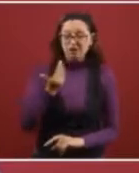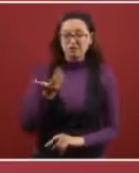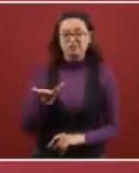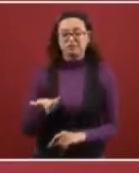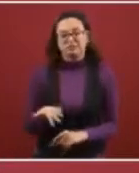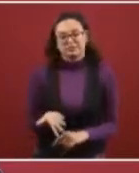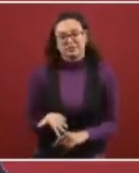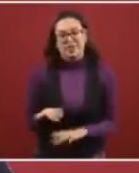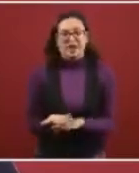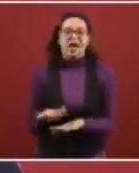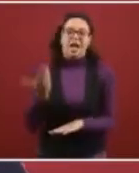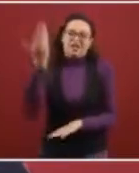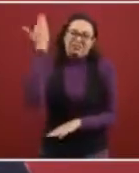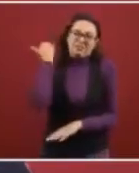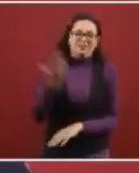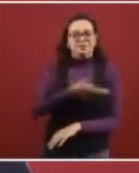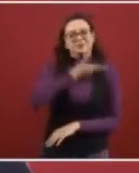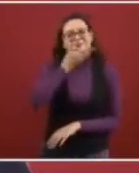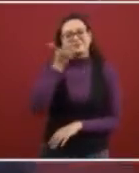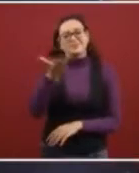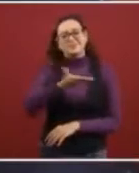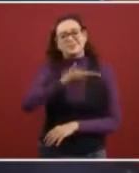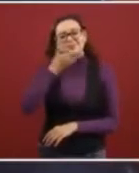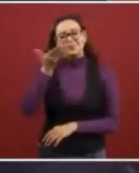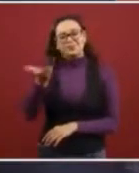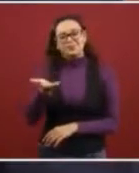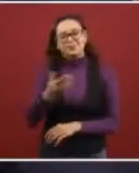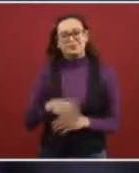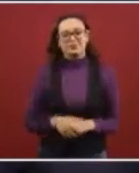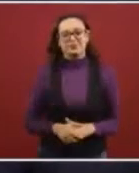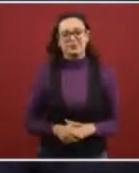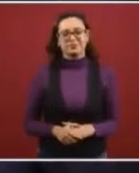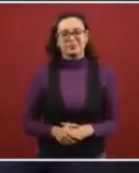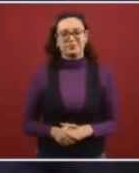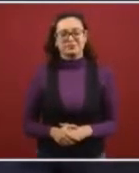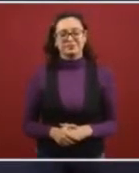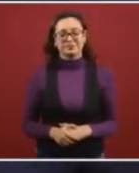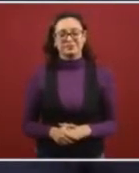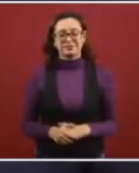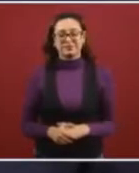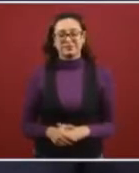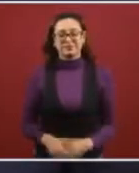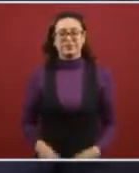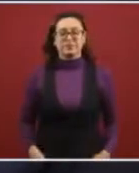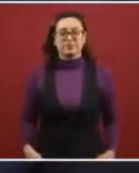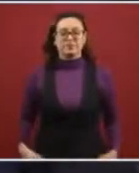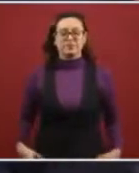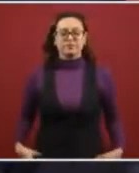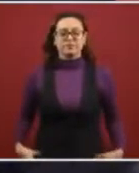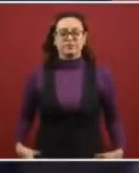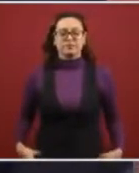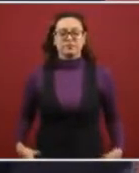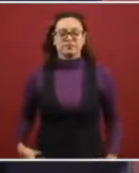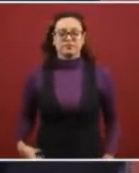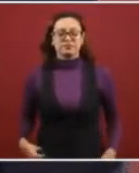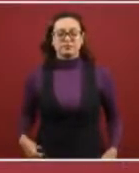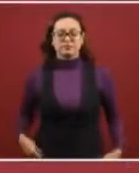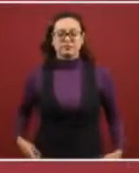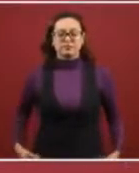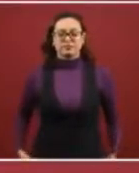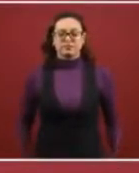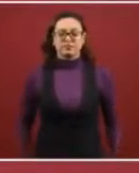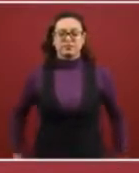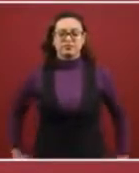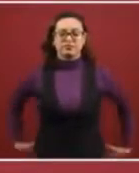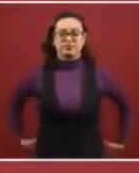Así era antes. That's the way it used to be. Entonces, para que no so se presten they won't